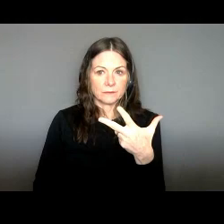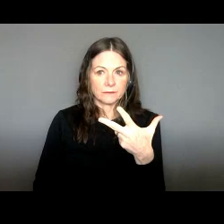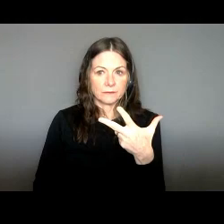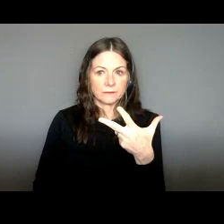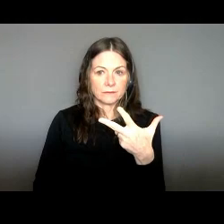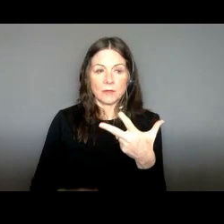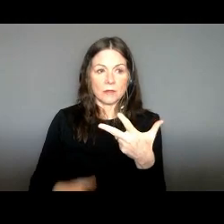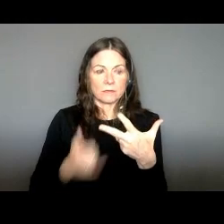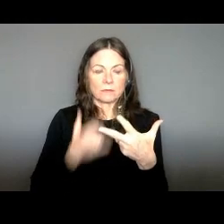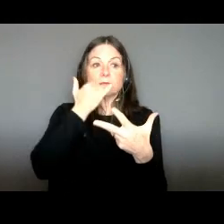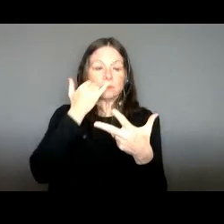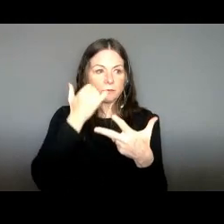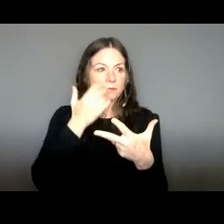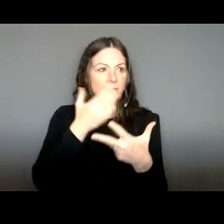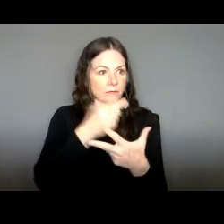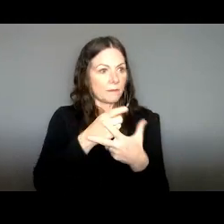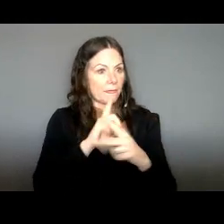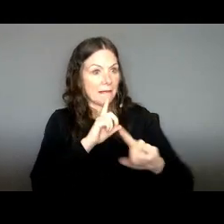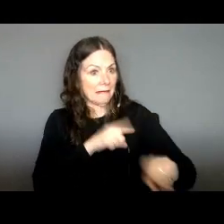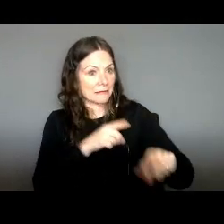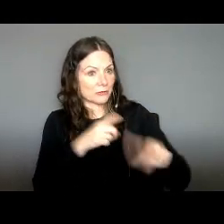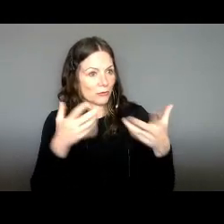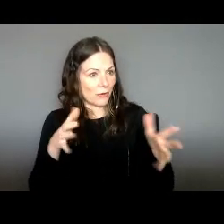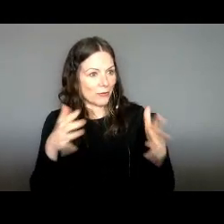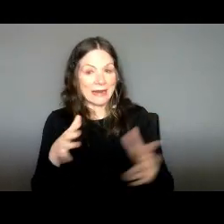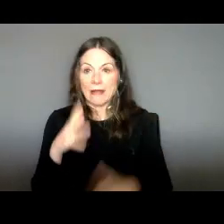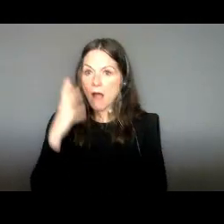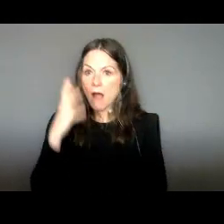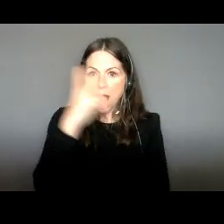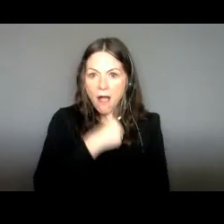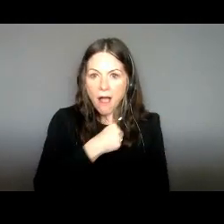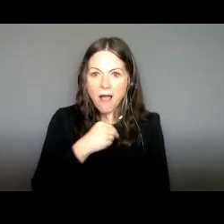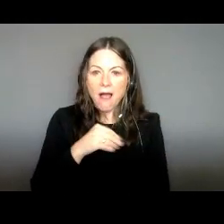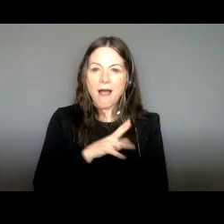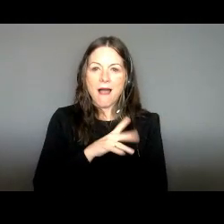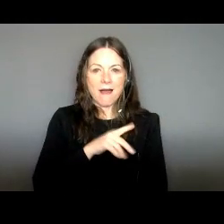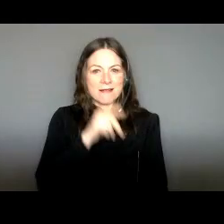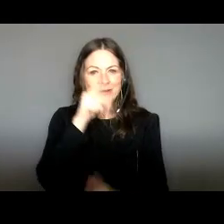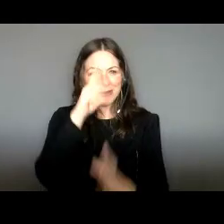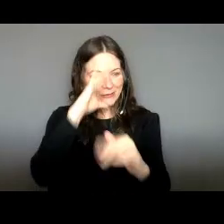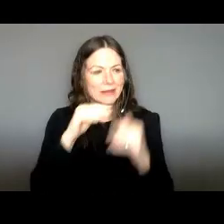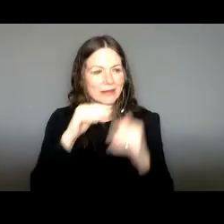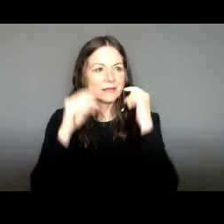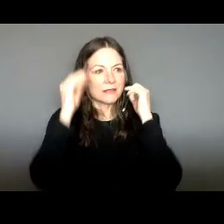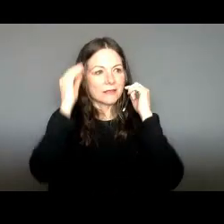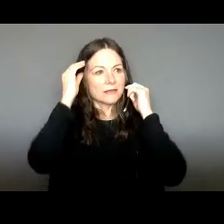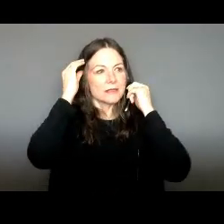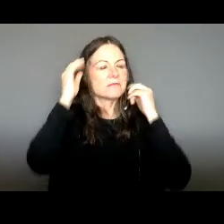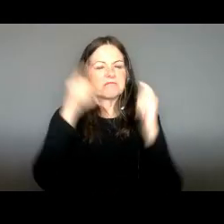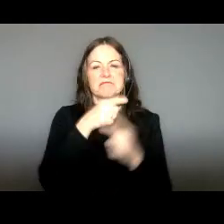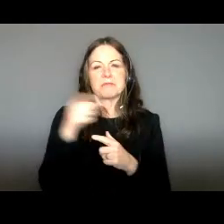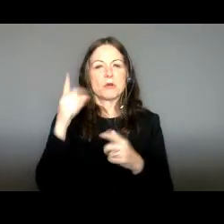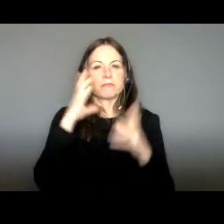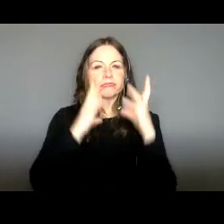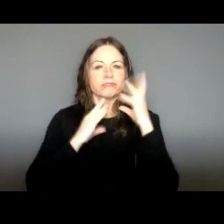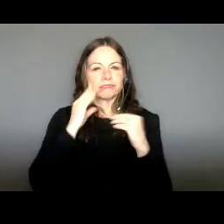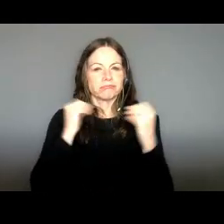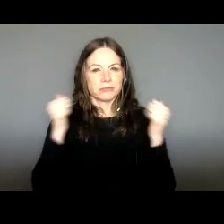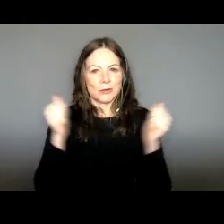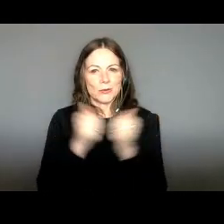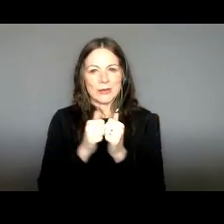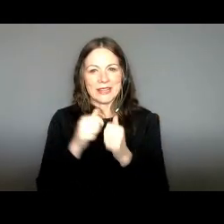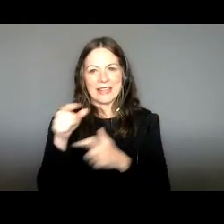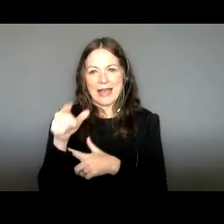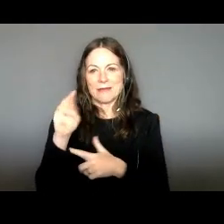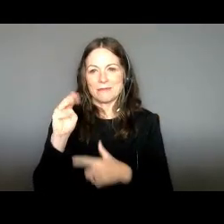oh, we see already answers coming in. This is beautiful. I think that everybody's familiar with the tool.